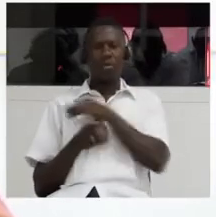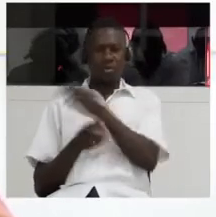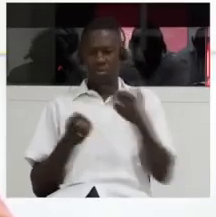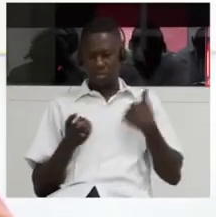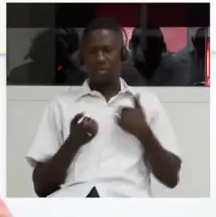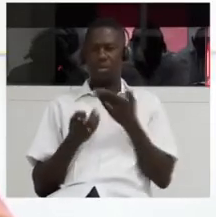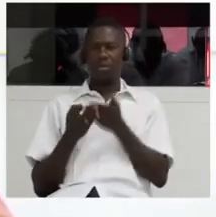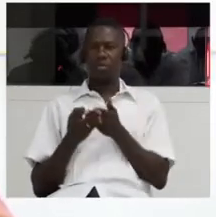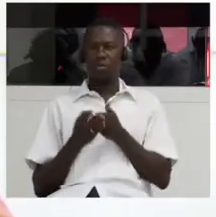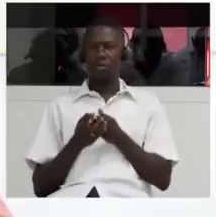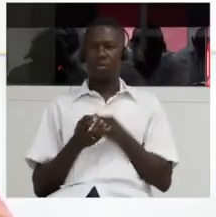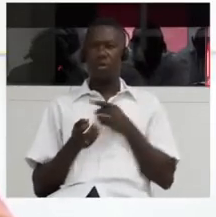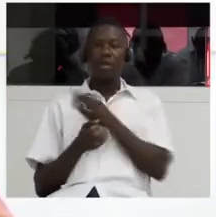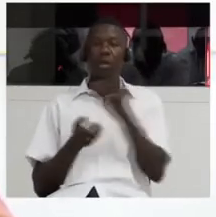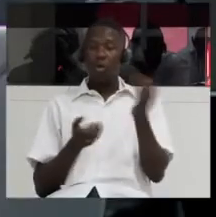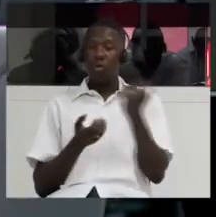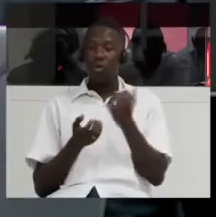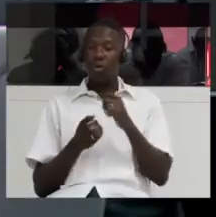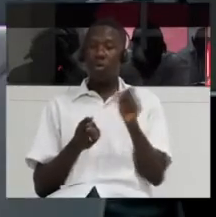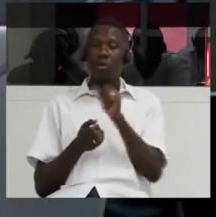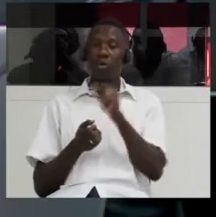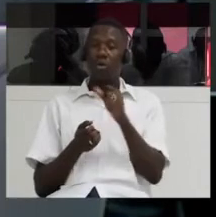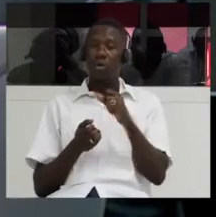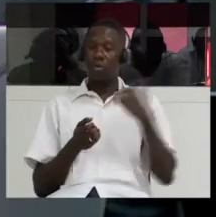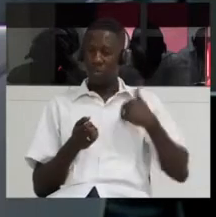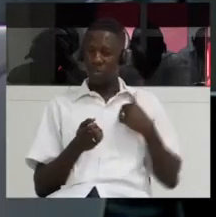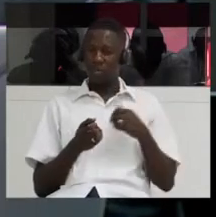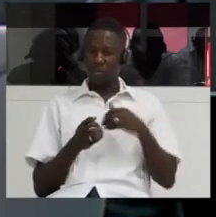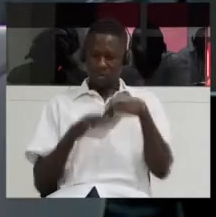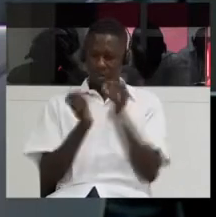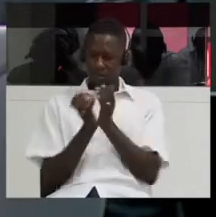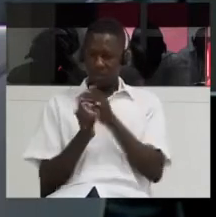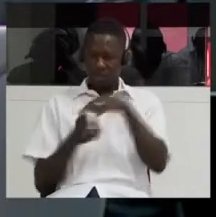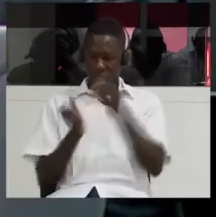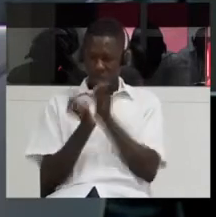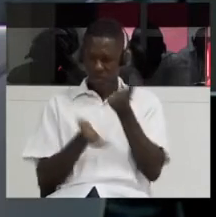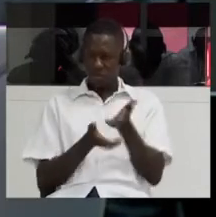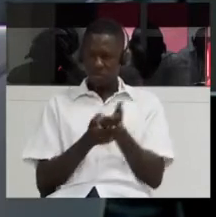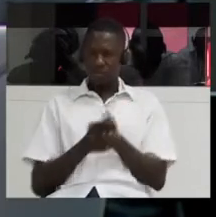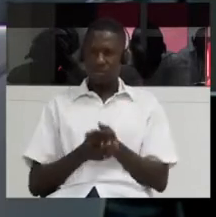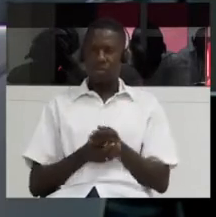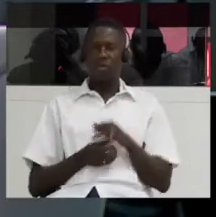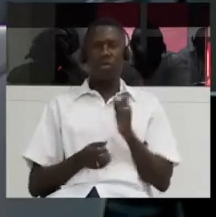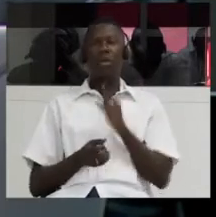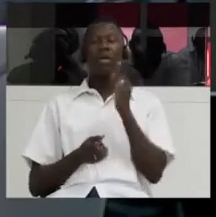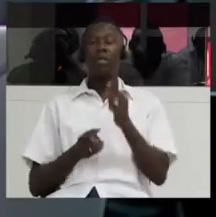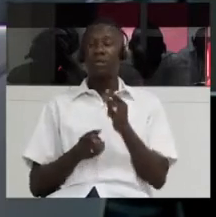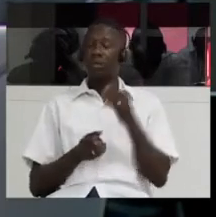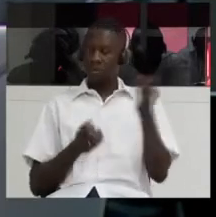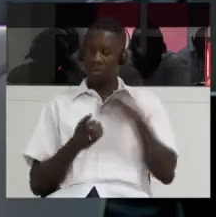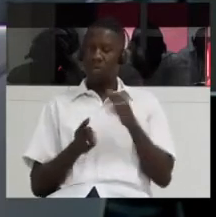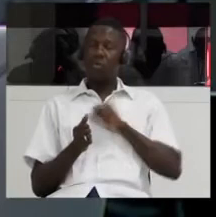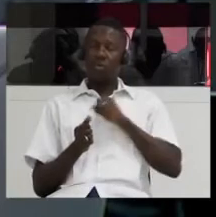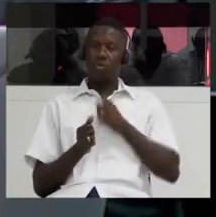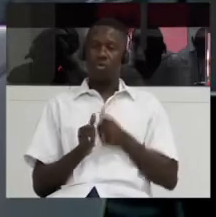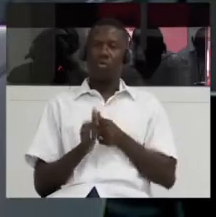Did they come with any other people apart from this group? No, each came with his own orderly. And tell